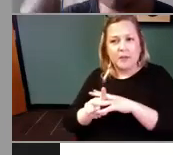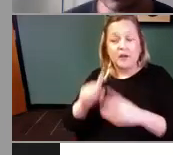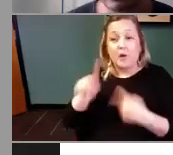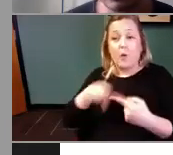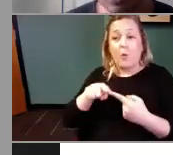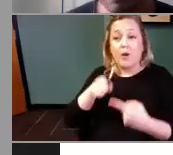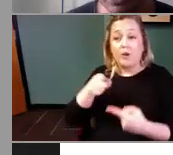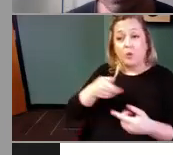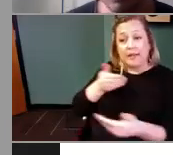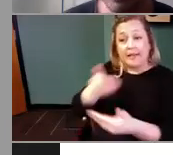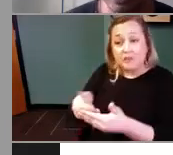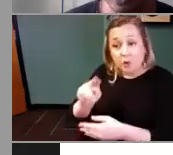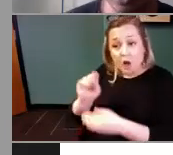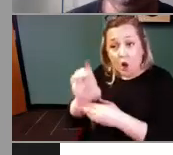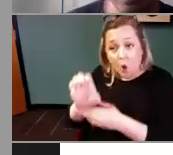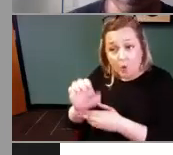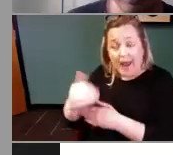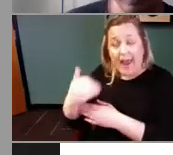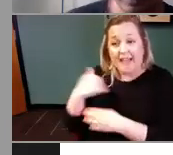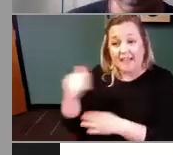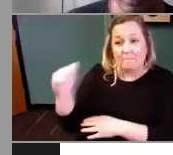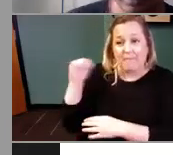back edge back into a particular parent,